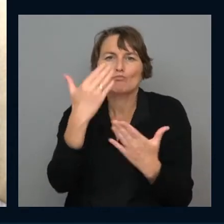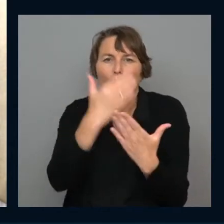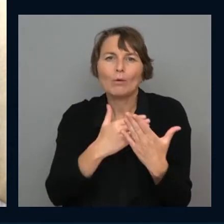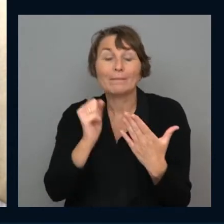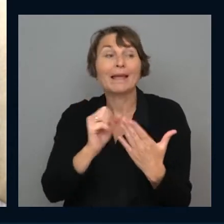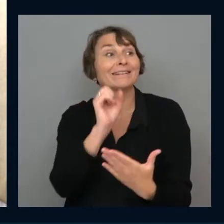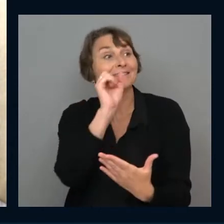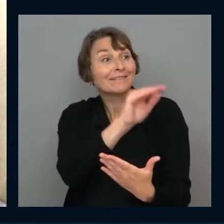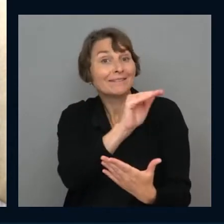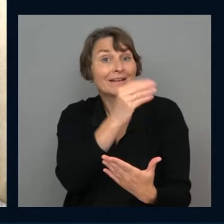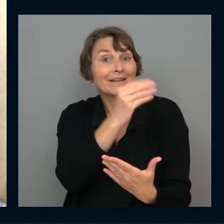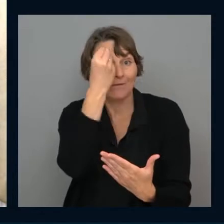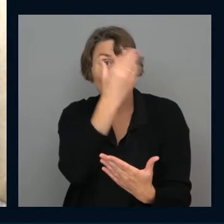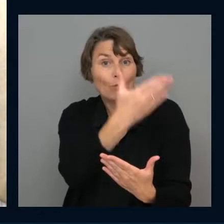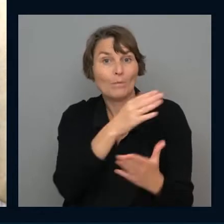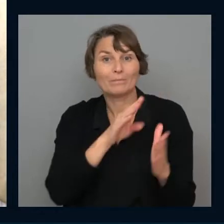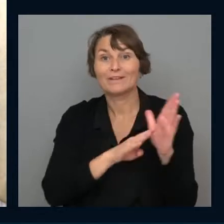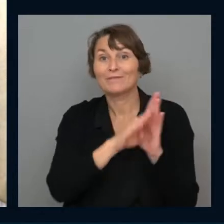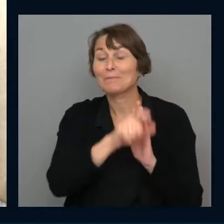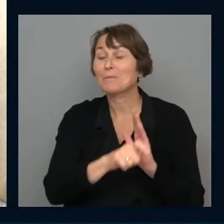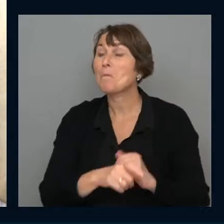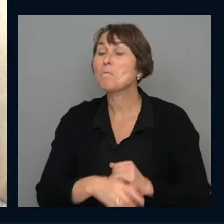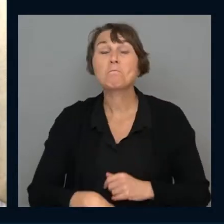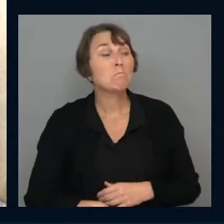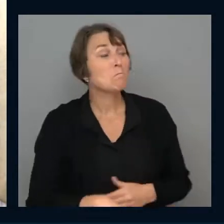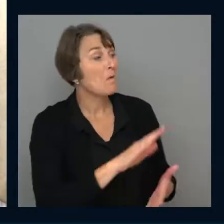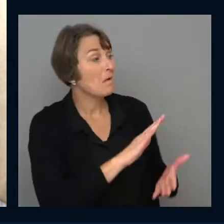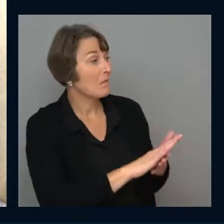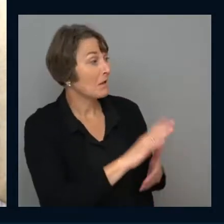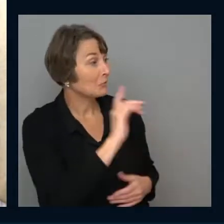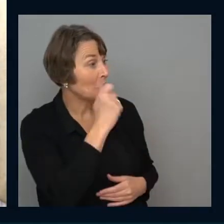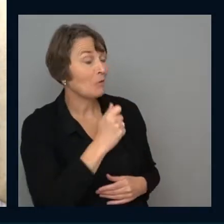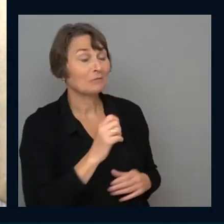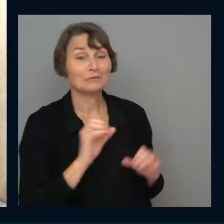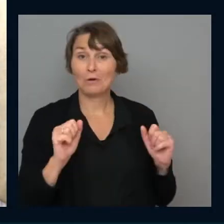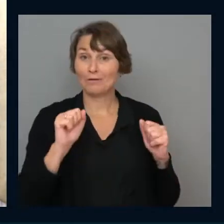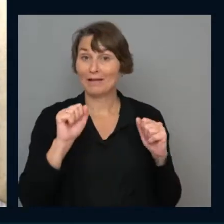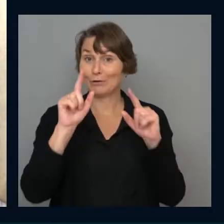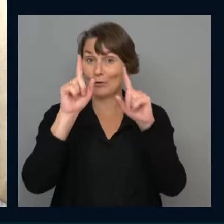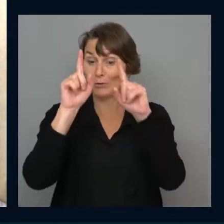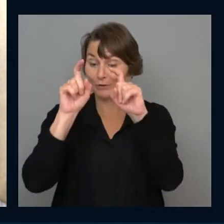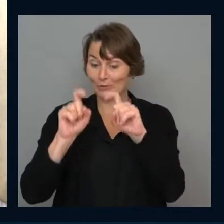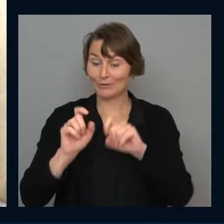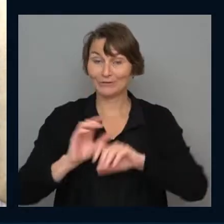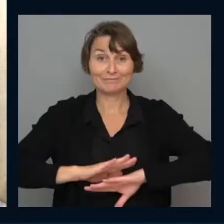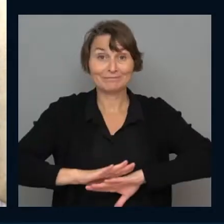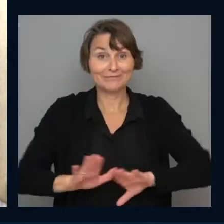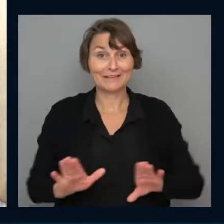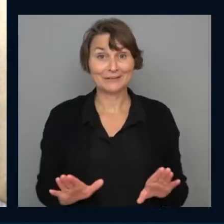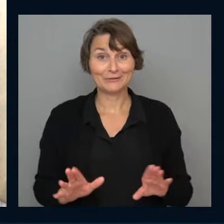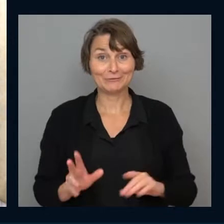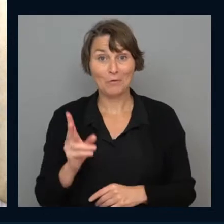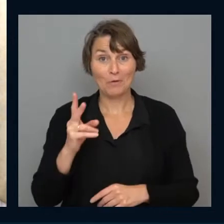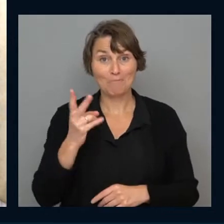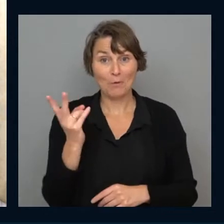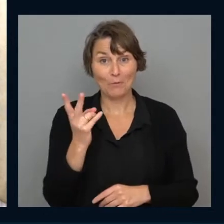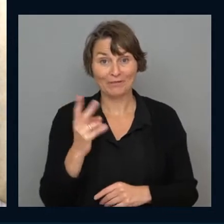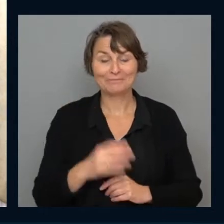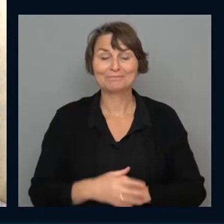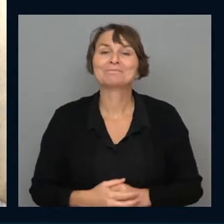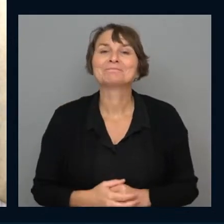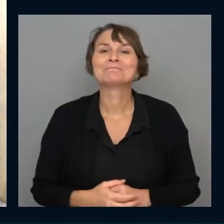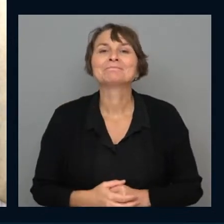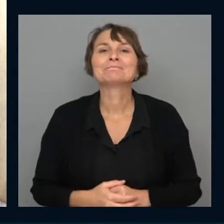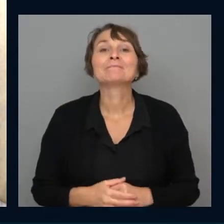Okay, nice, cool. So that's the end of the questions for your sessions. So the next part is